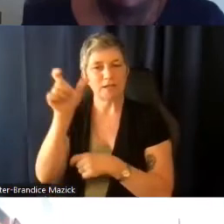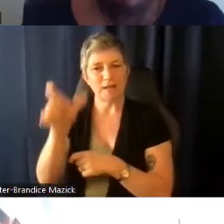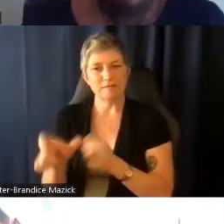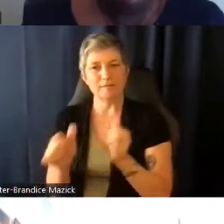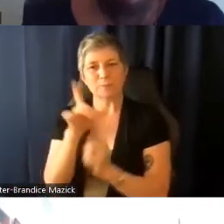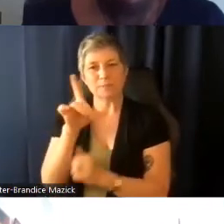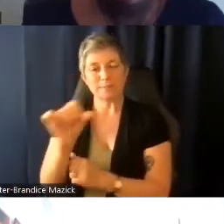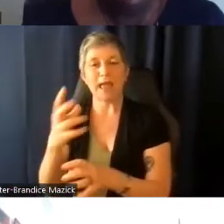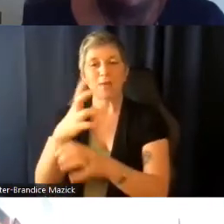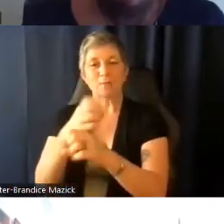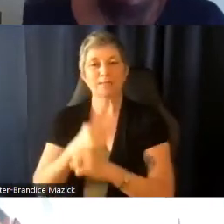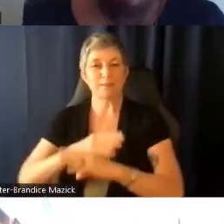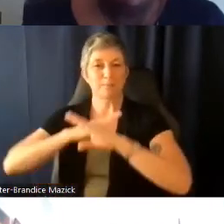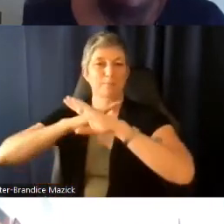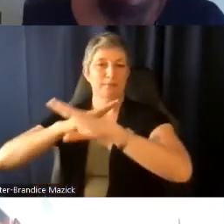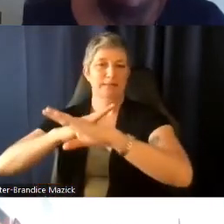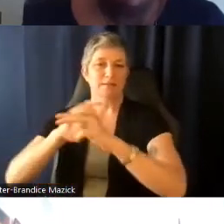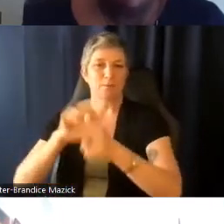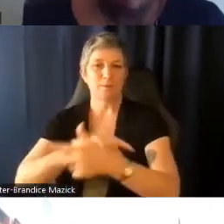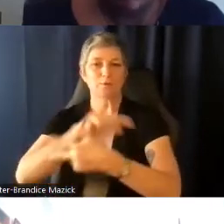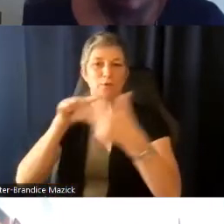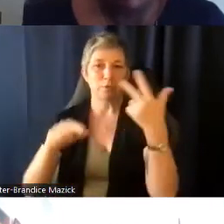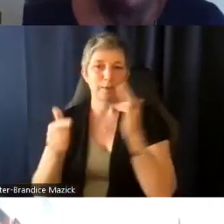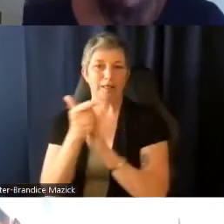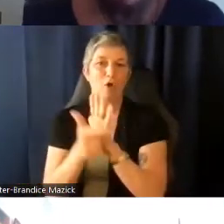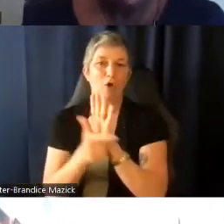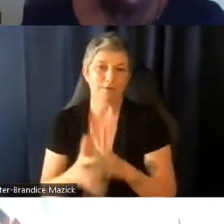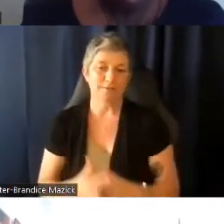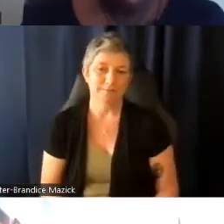receive the protections under those three laws that I stated earlier.